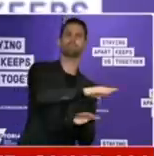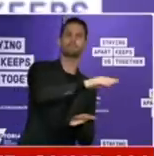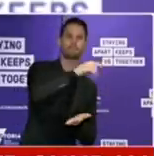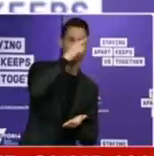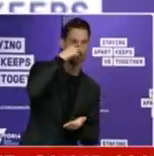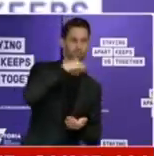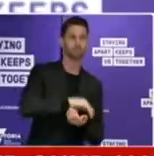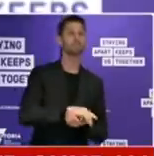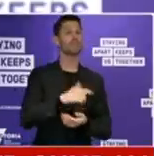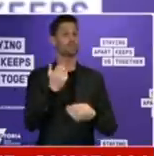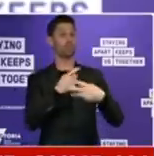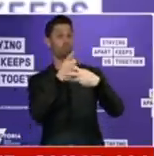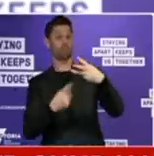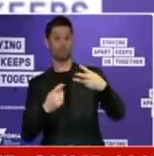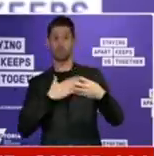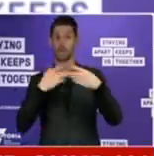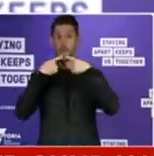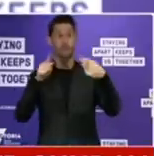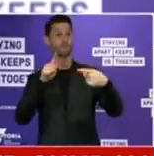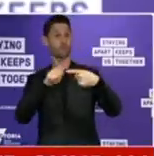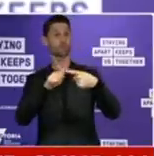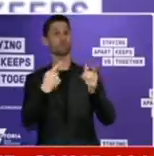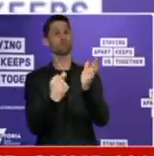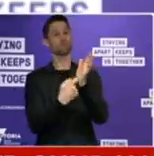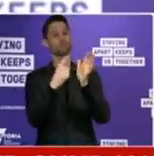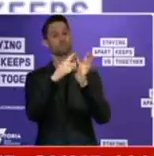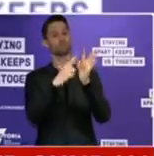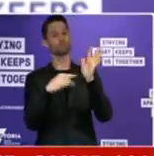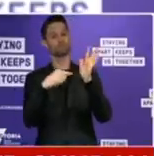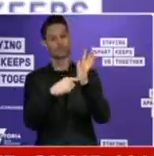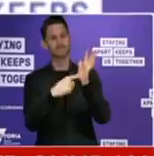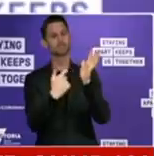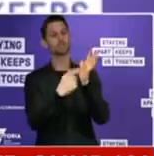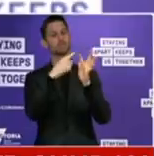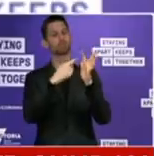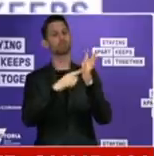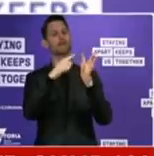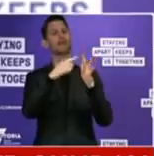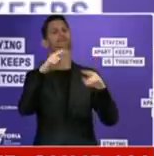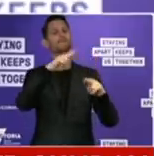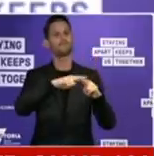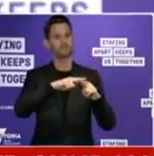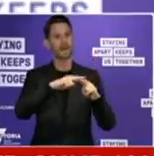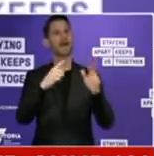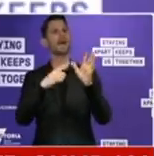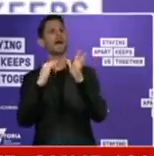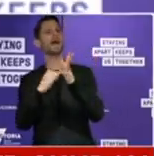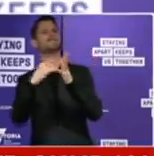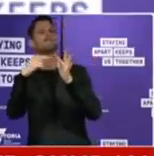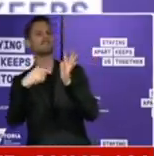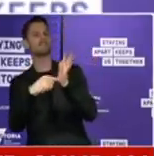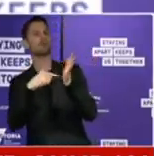today. Firstly, around rent relief and asset threshold tests, the eligible